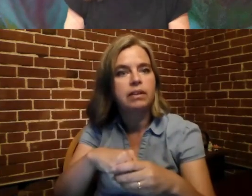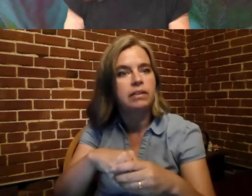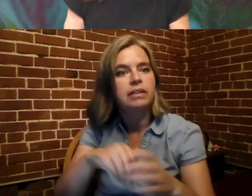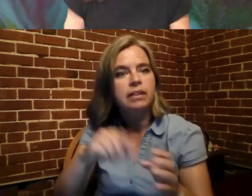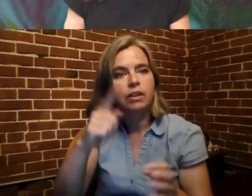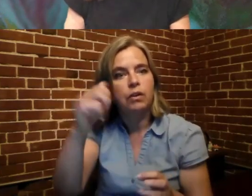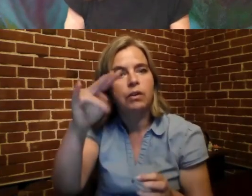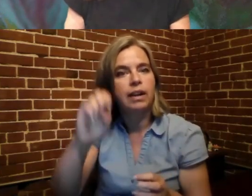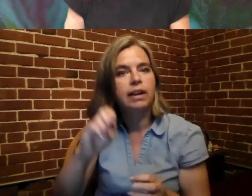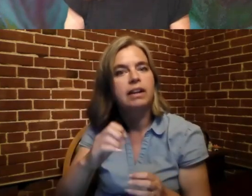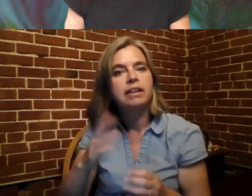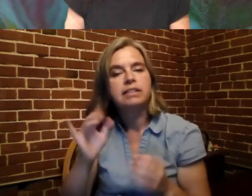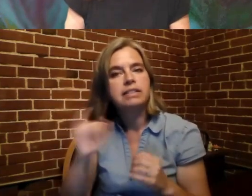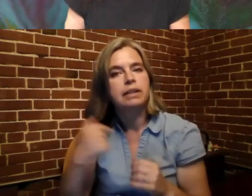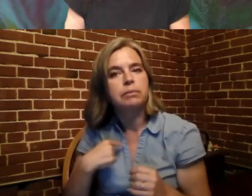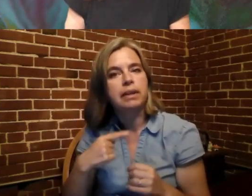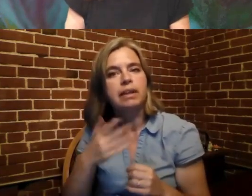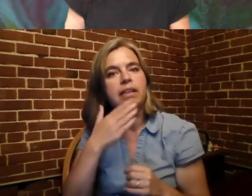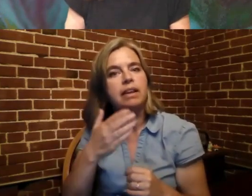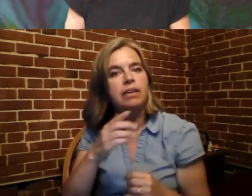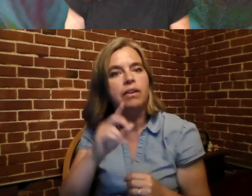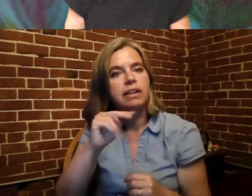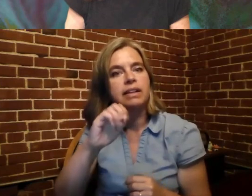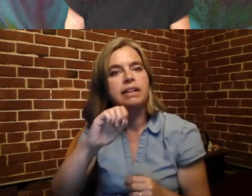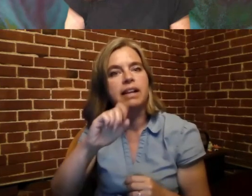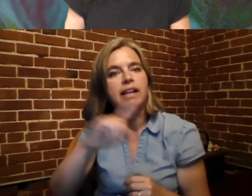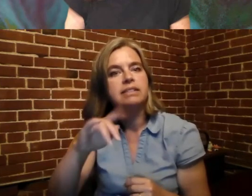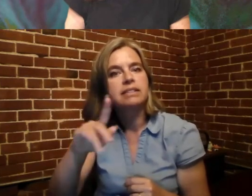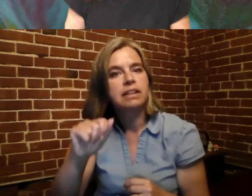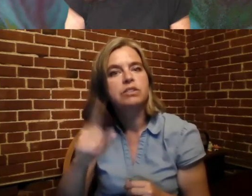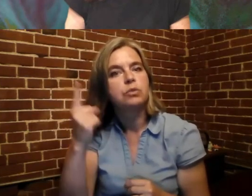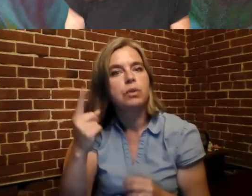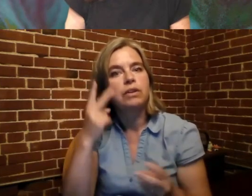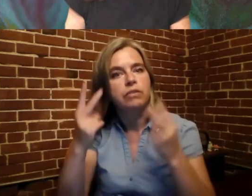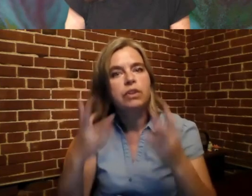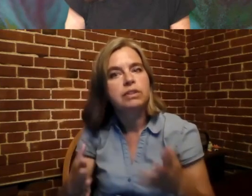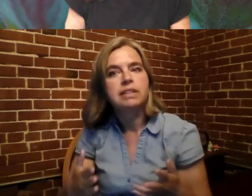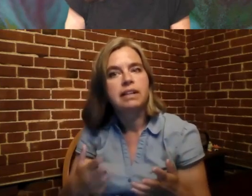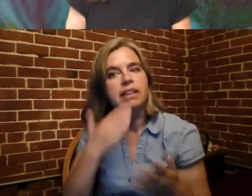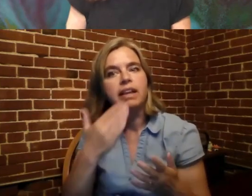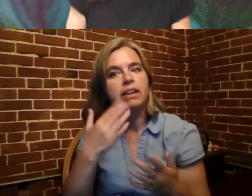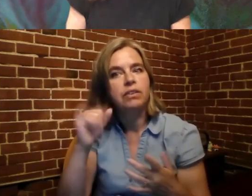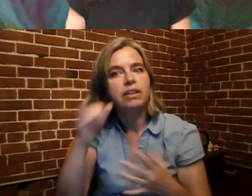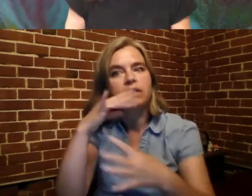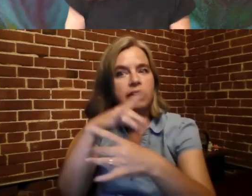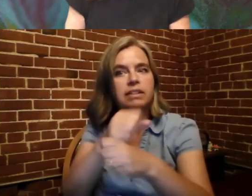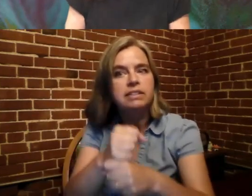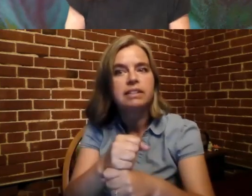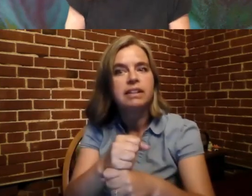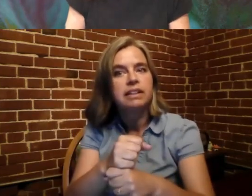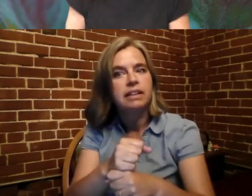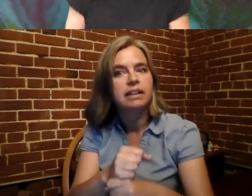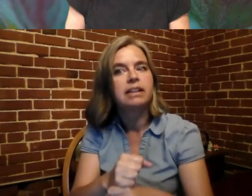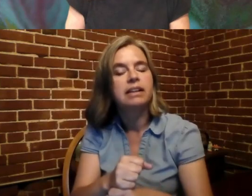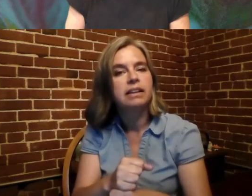you. Thank you so much. It was wonderful. And yes, one of our viewers said, thank you. This was fascinating. So I'm just so